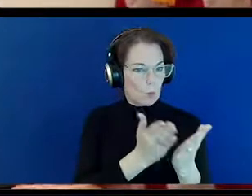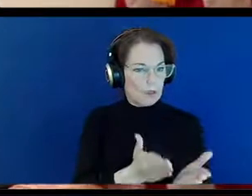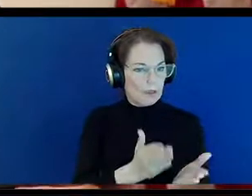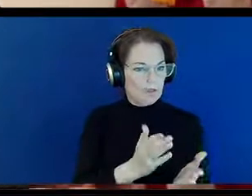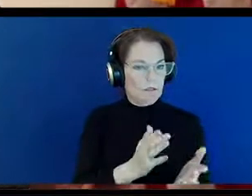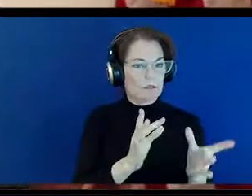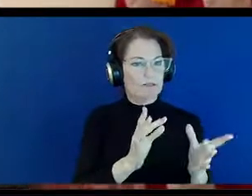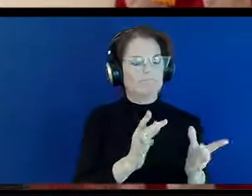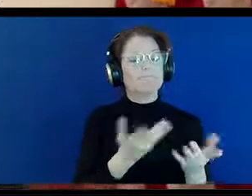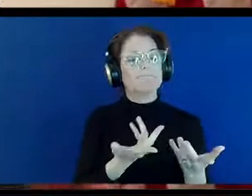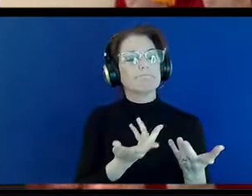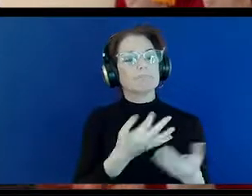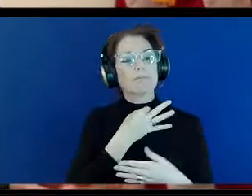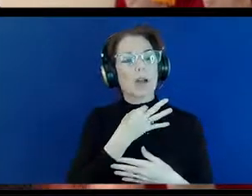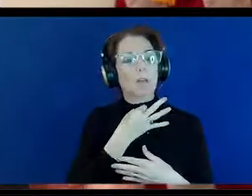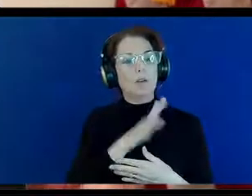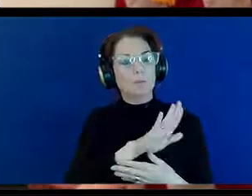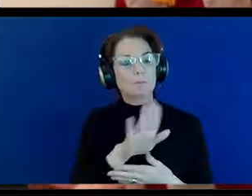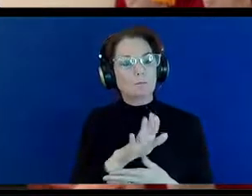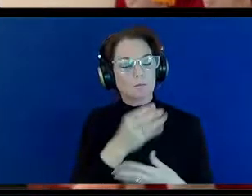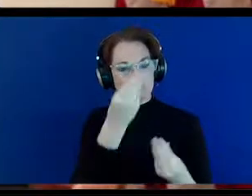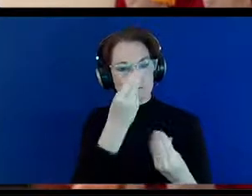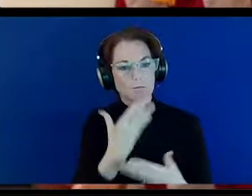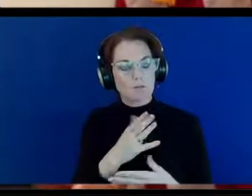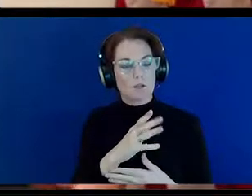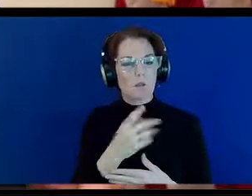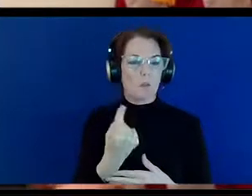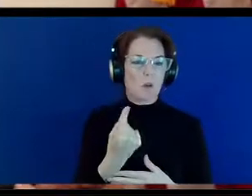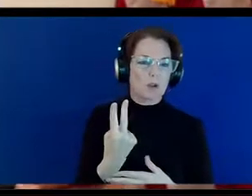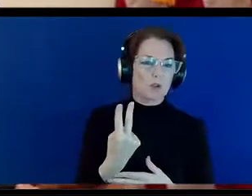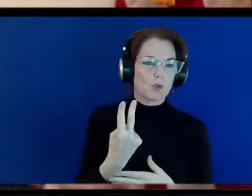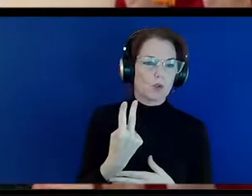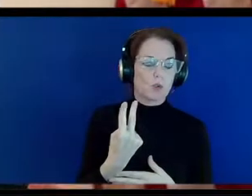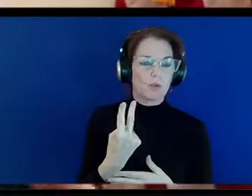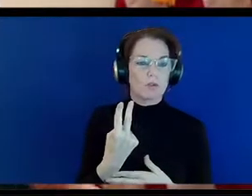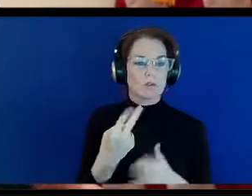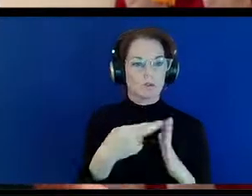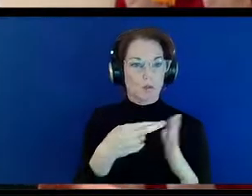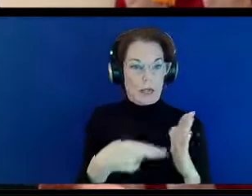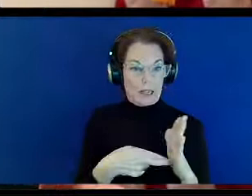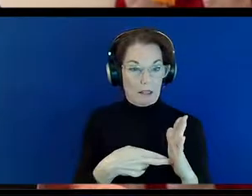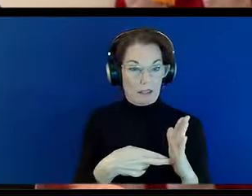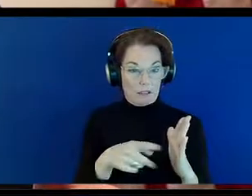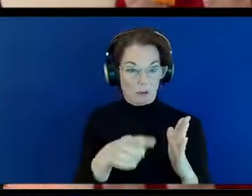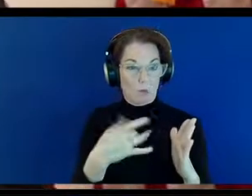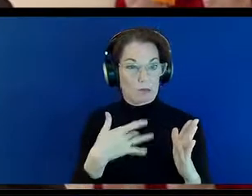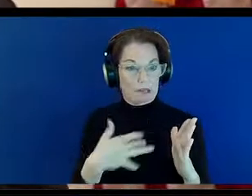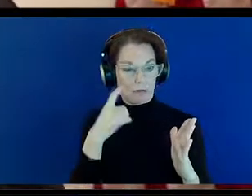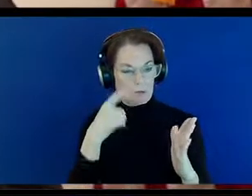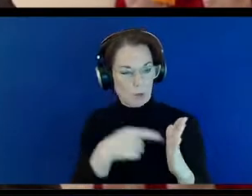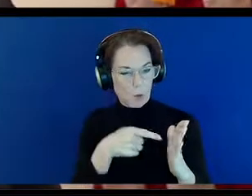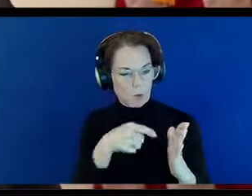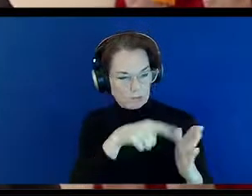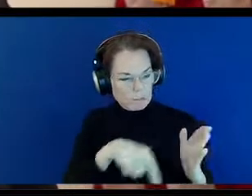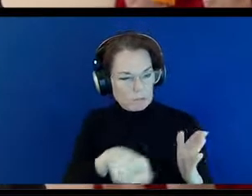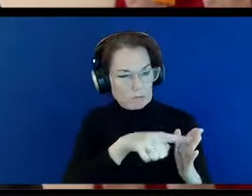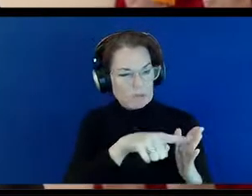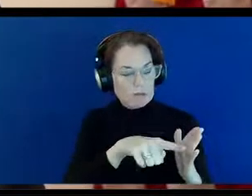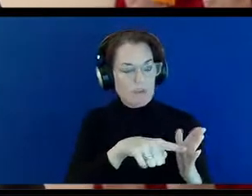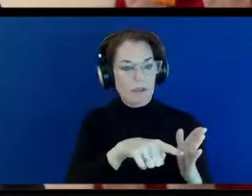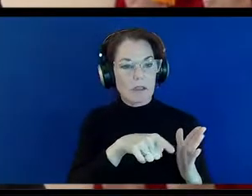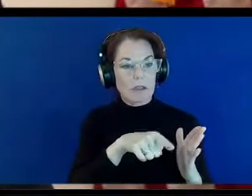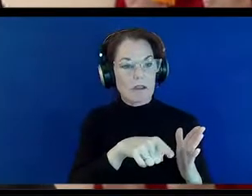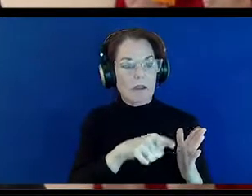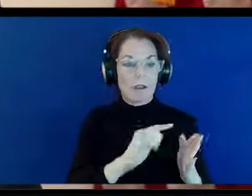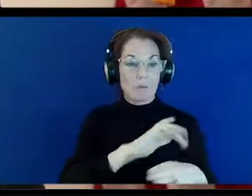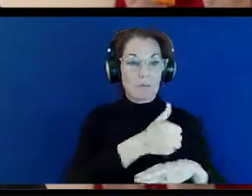what the one or two regulations out there that you most often hear about that